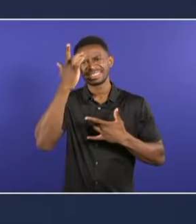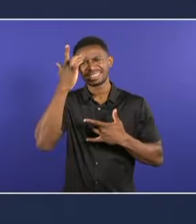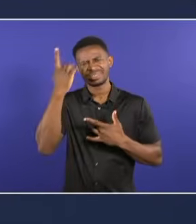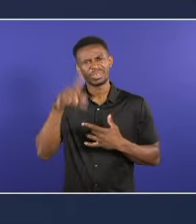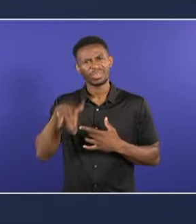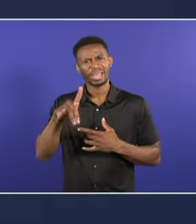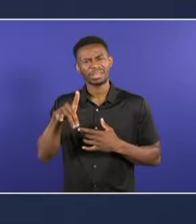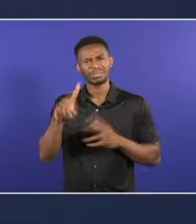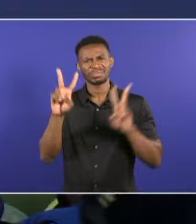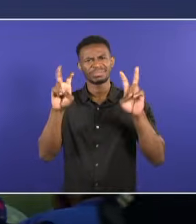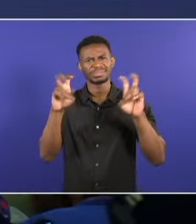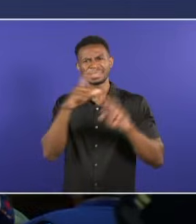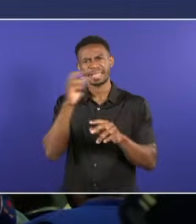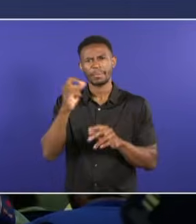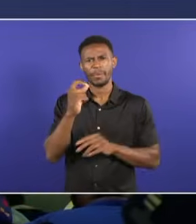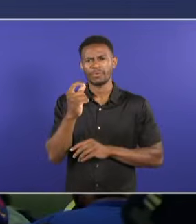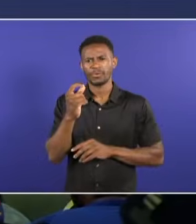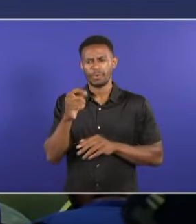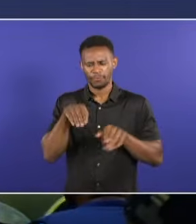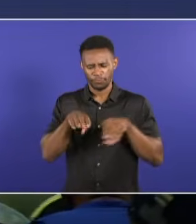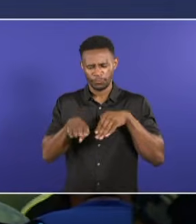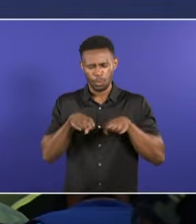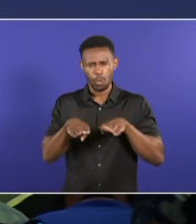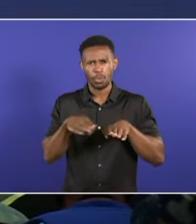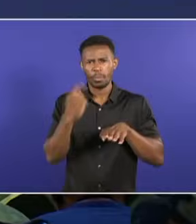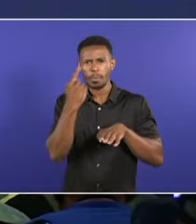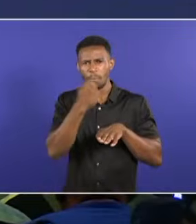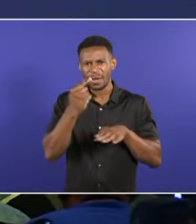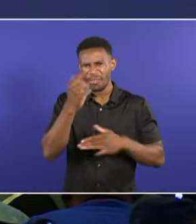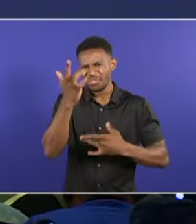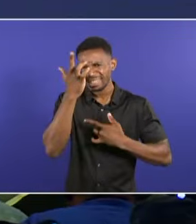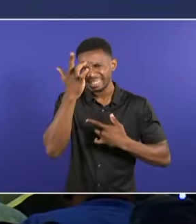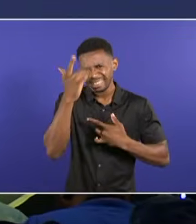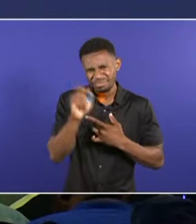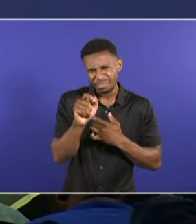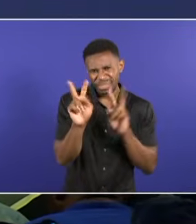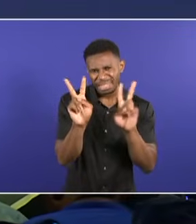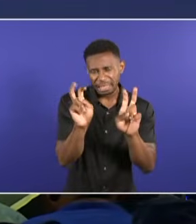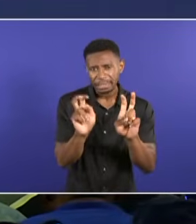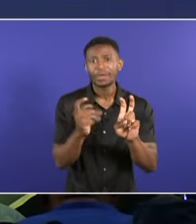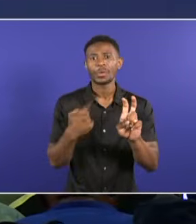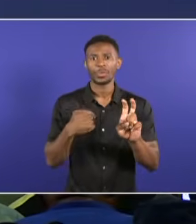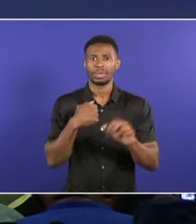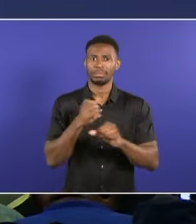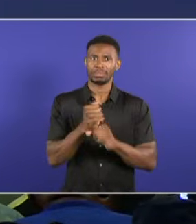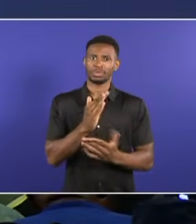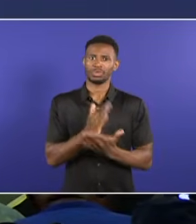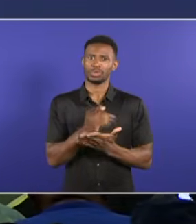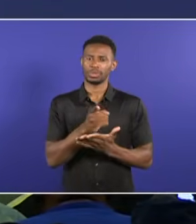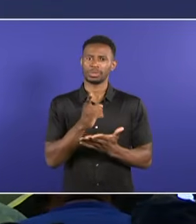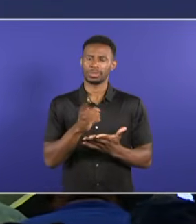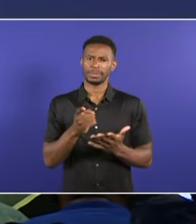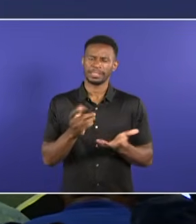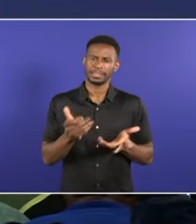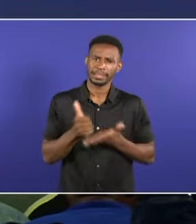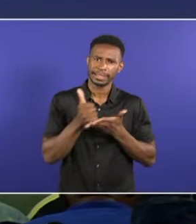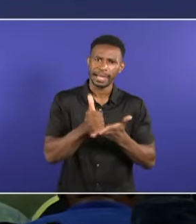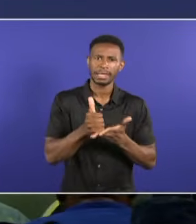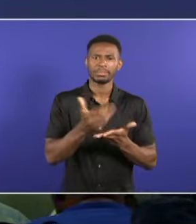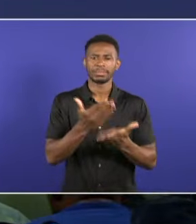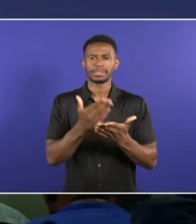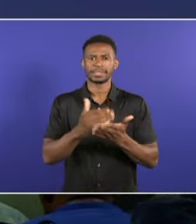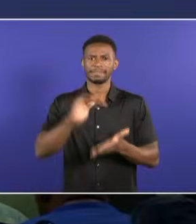starting to win that fight. In forestry, fisheries, and the environment, we're protecting our natural environment